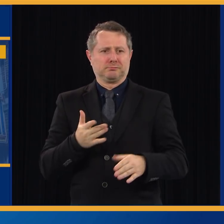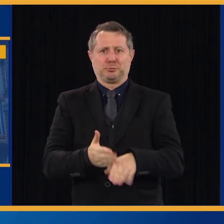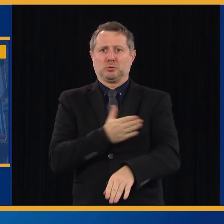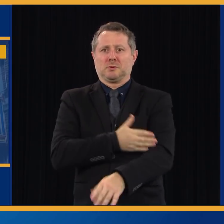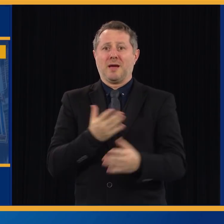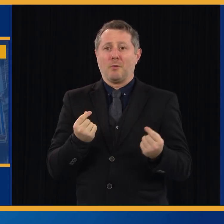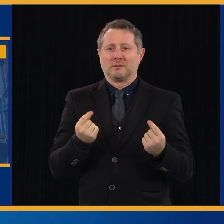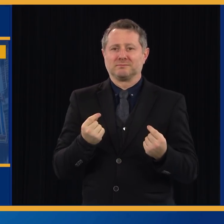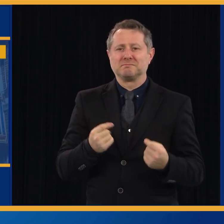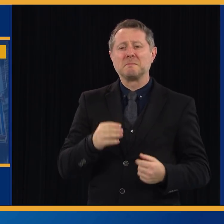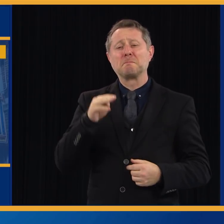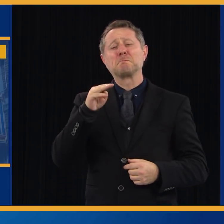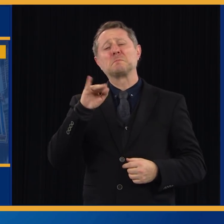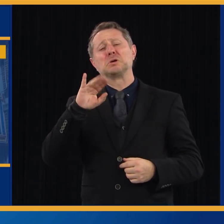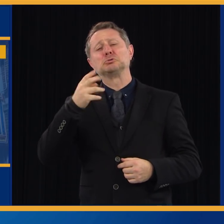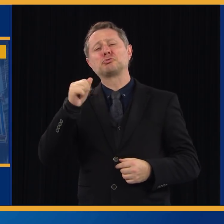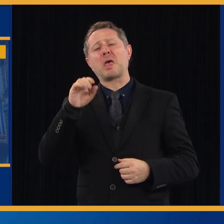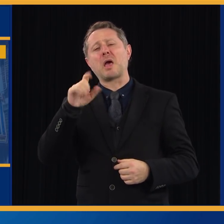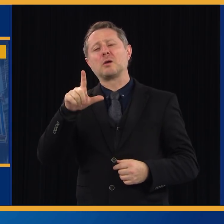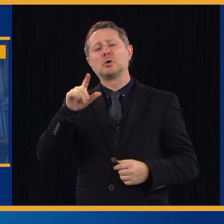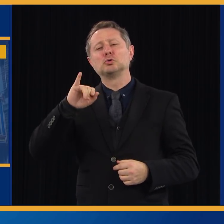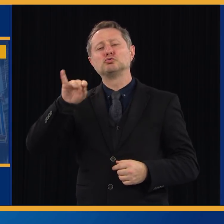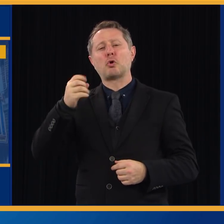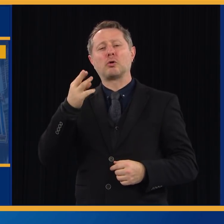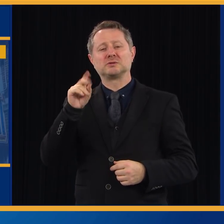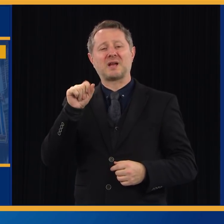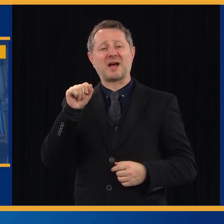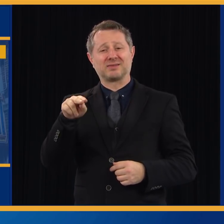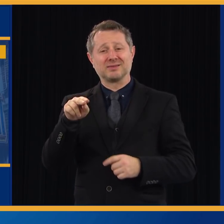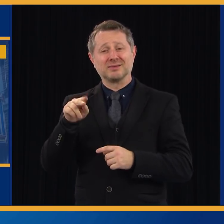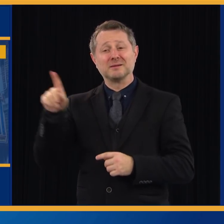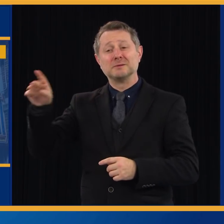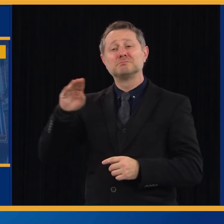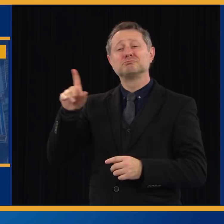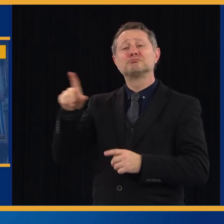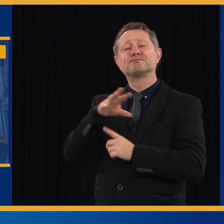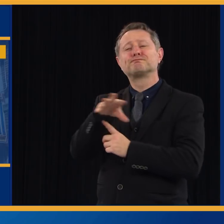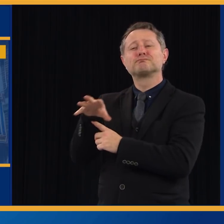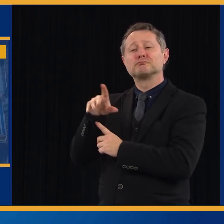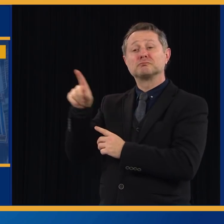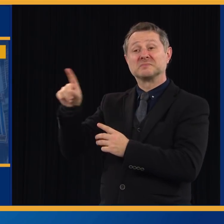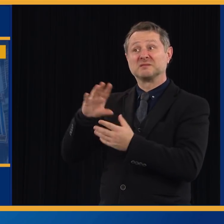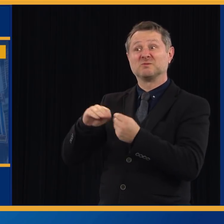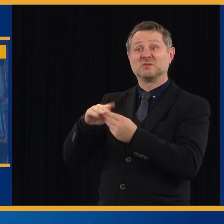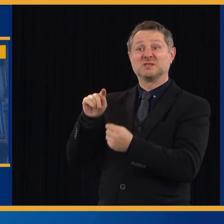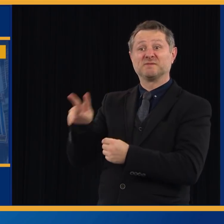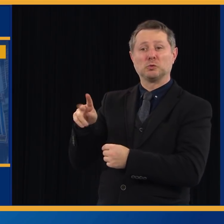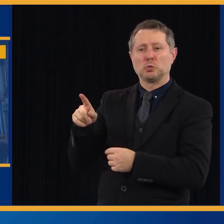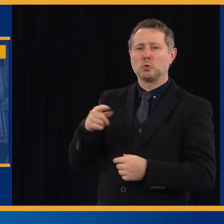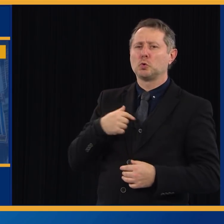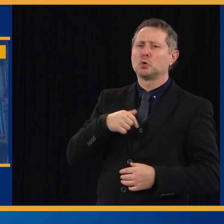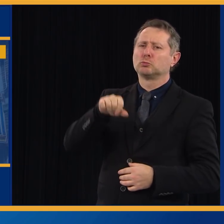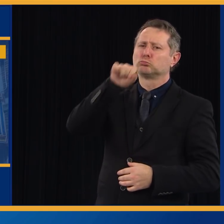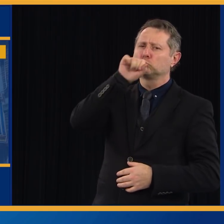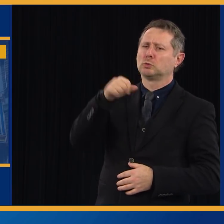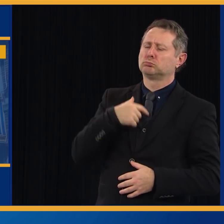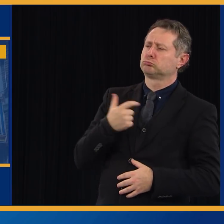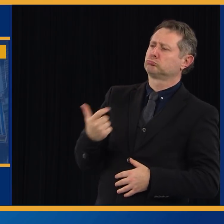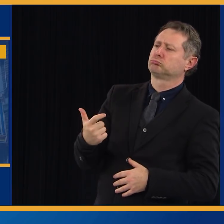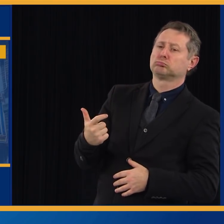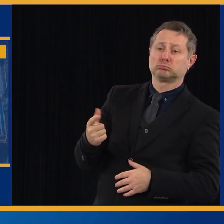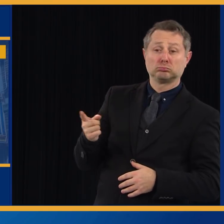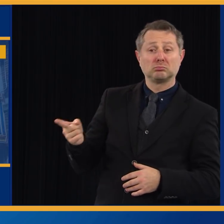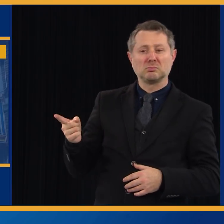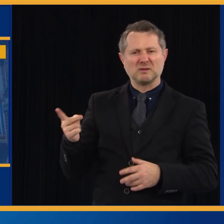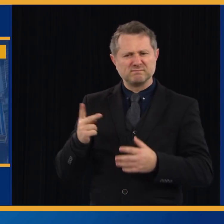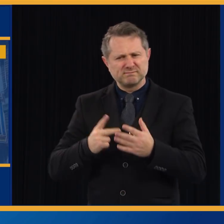on TV. I'm a big Michael Jordan fan. He doesn't make the varsity team. Michael Jordan.